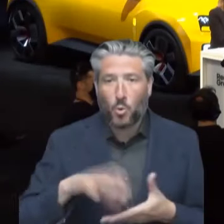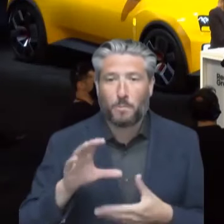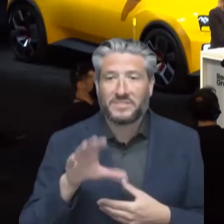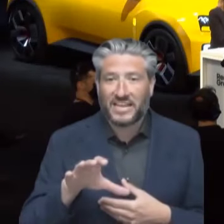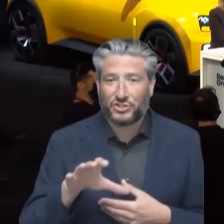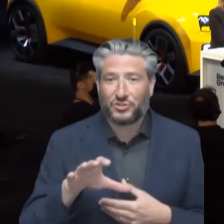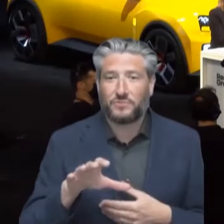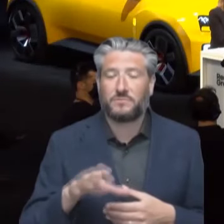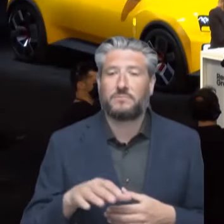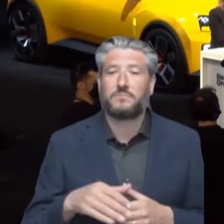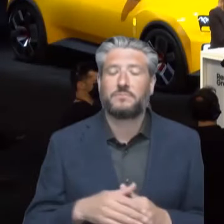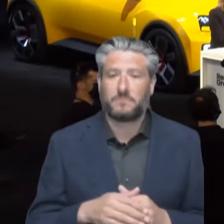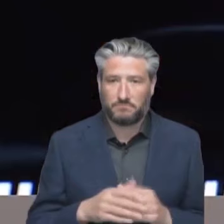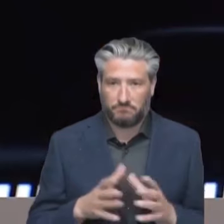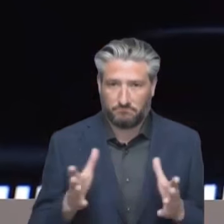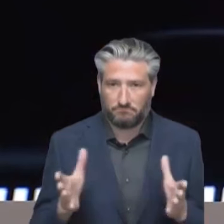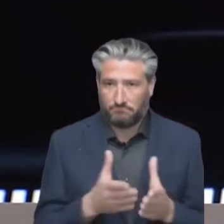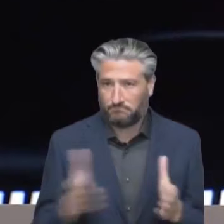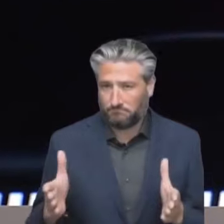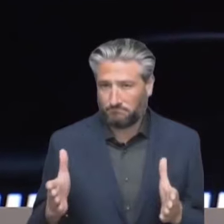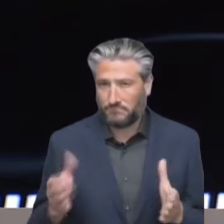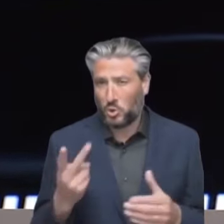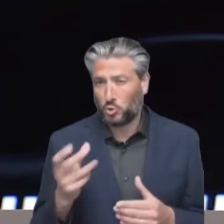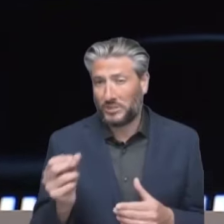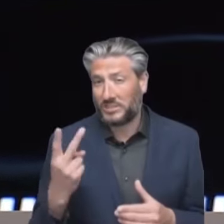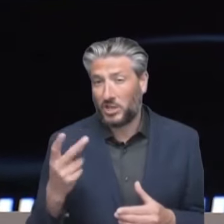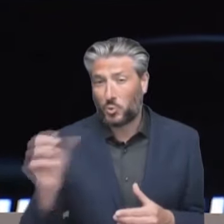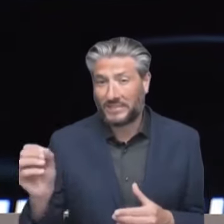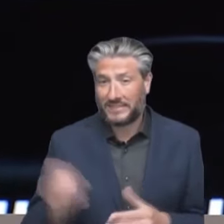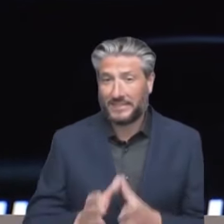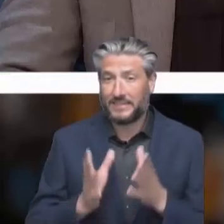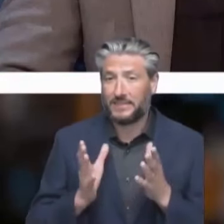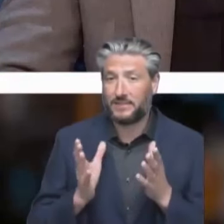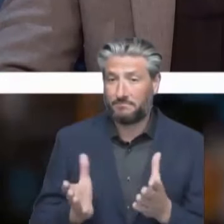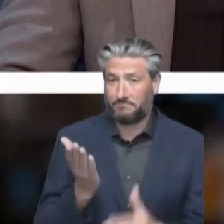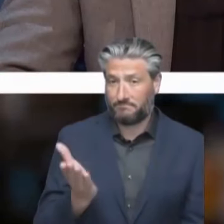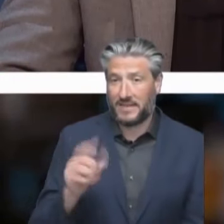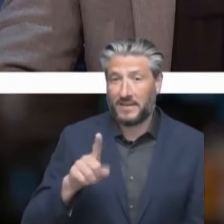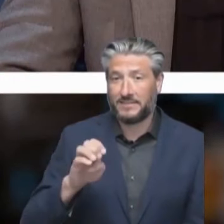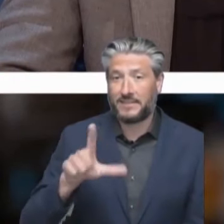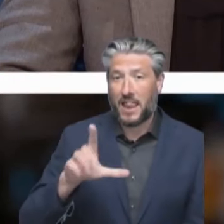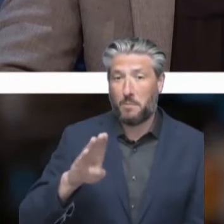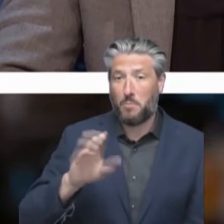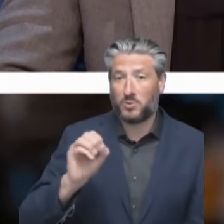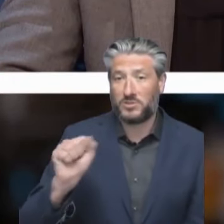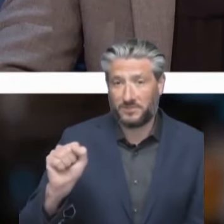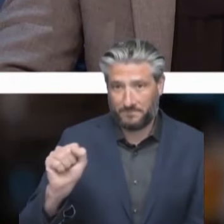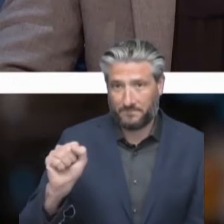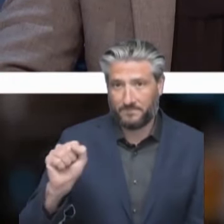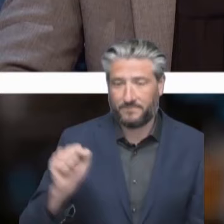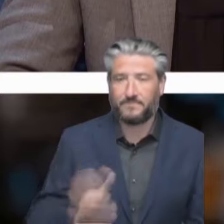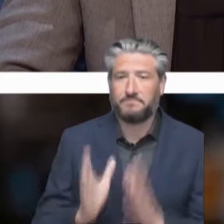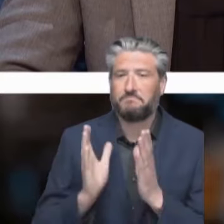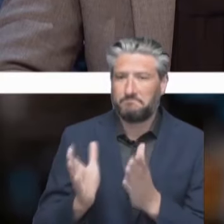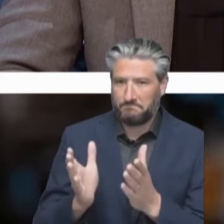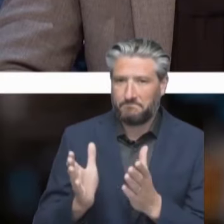or granted for the year 2020 to Mrs. Clotilde Delbos, by virtue of mandate as interim